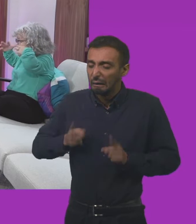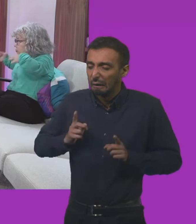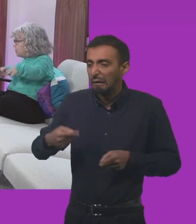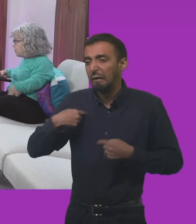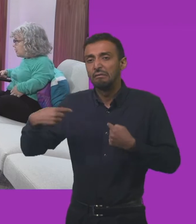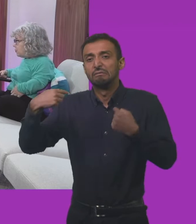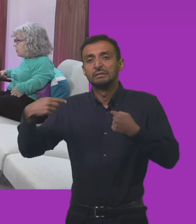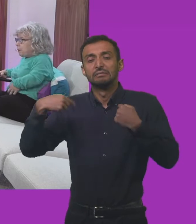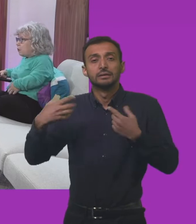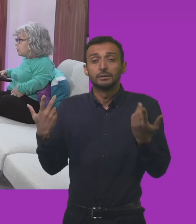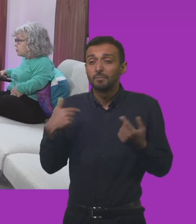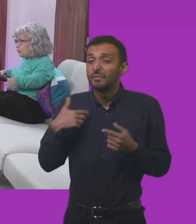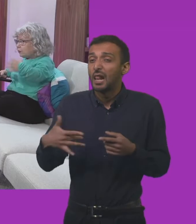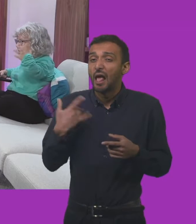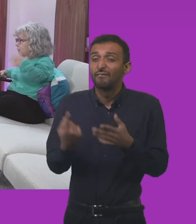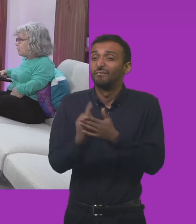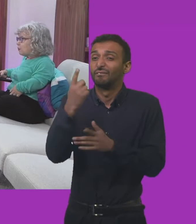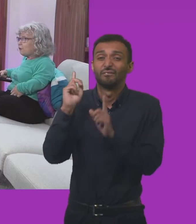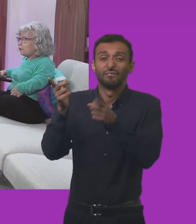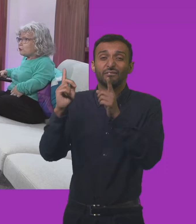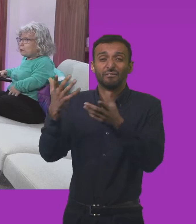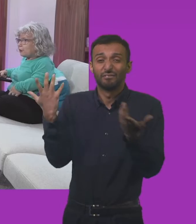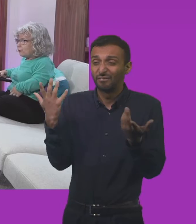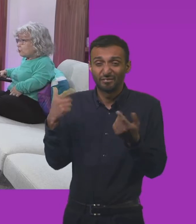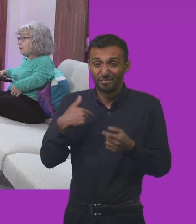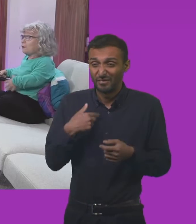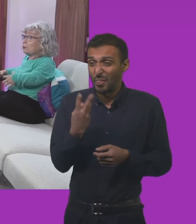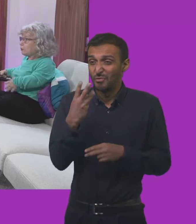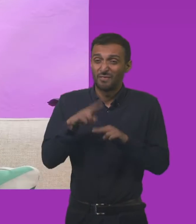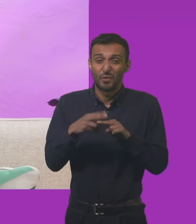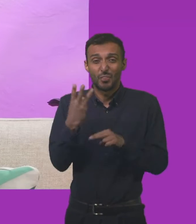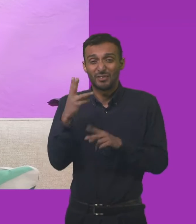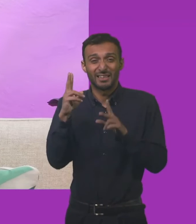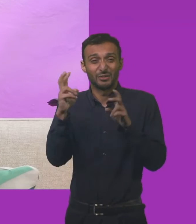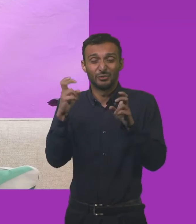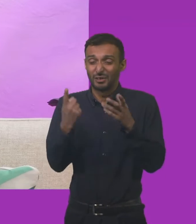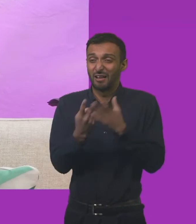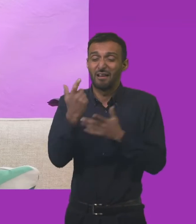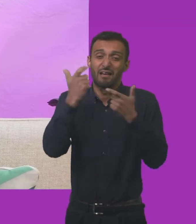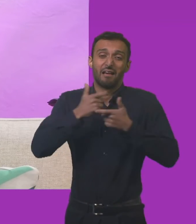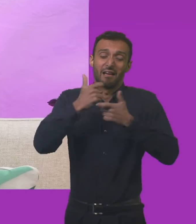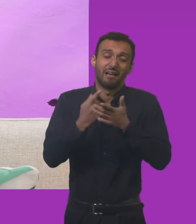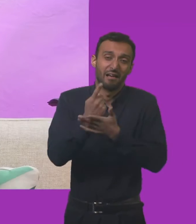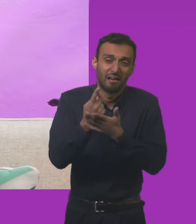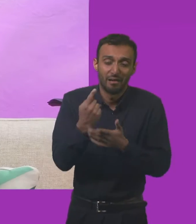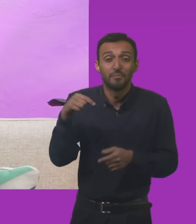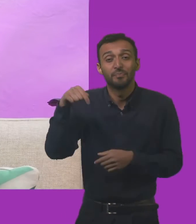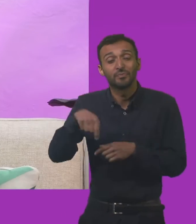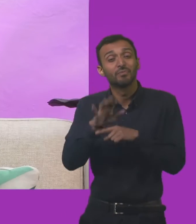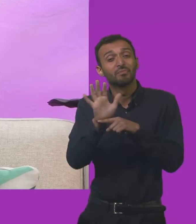crazy situations that you come across when you're in a 3 foot 3 inch body traveling around the world. This show is so personal to me. It is